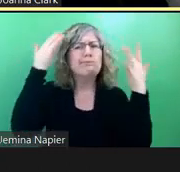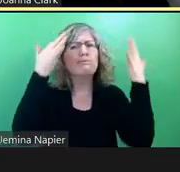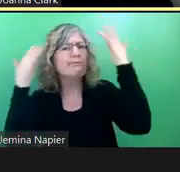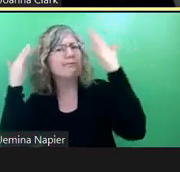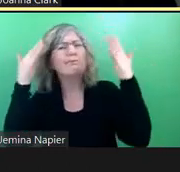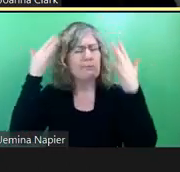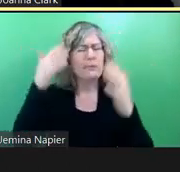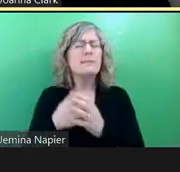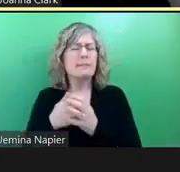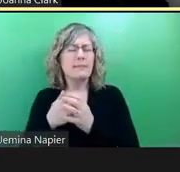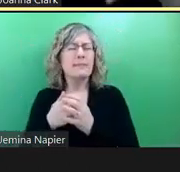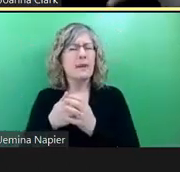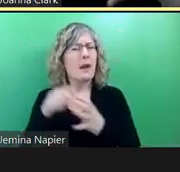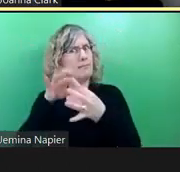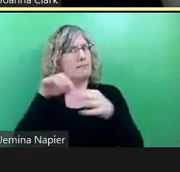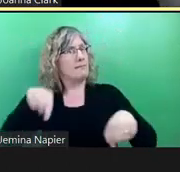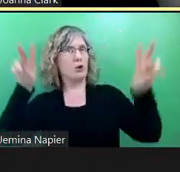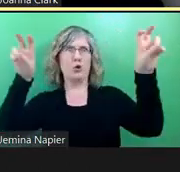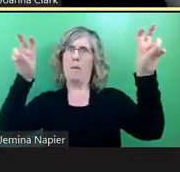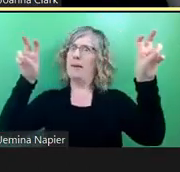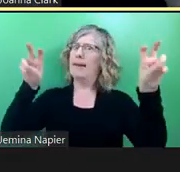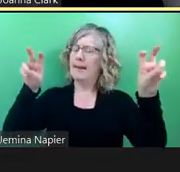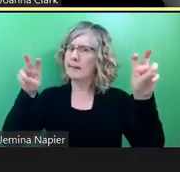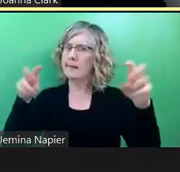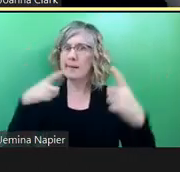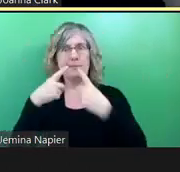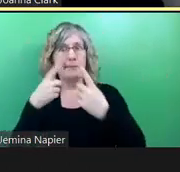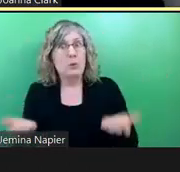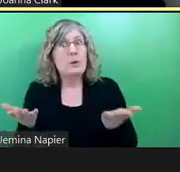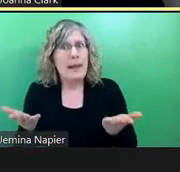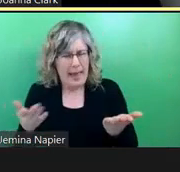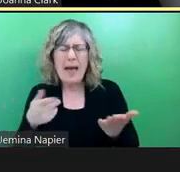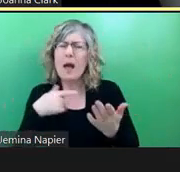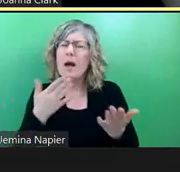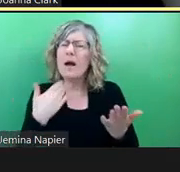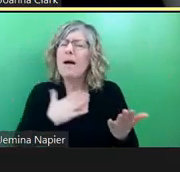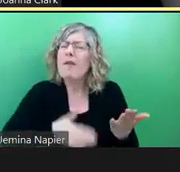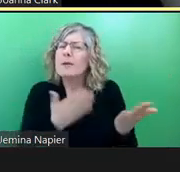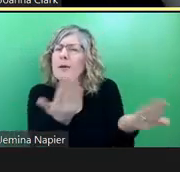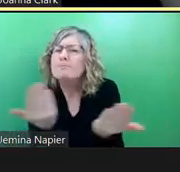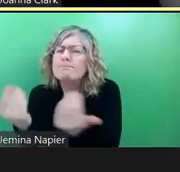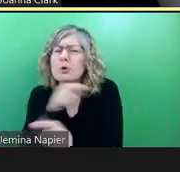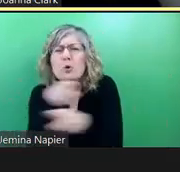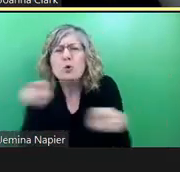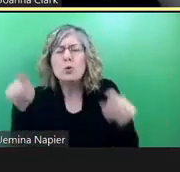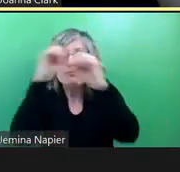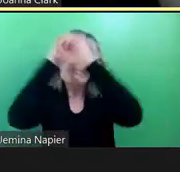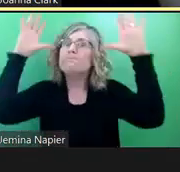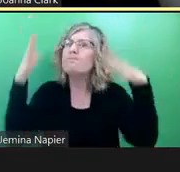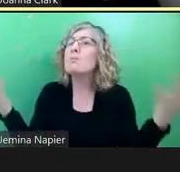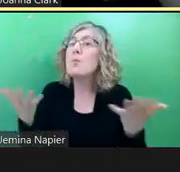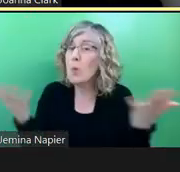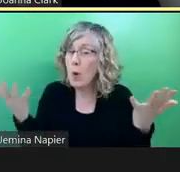quick multiple choice questions to see what your responses are. So please do answer them. That